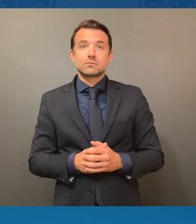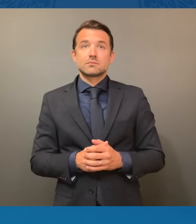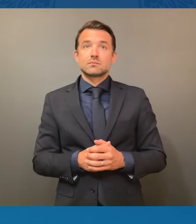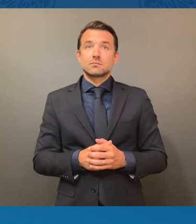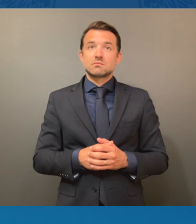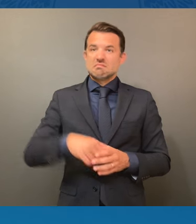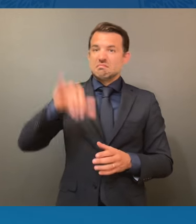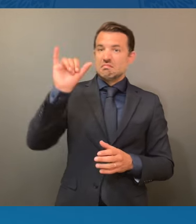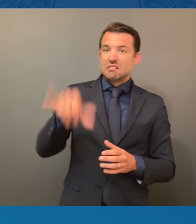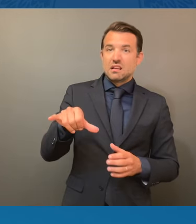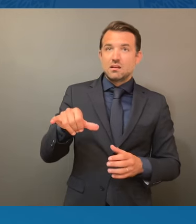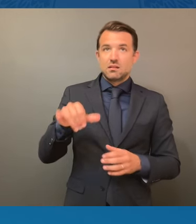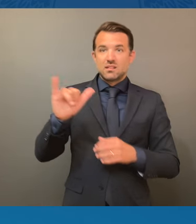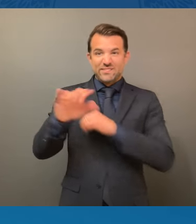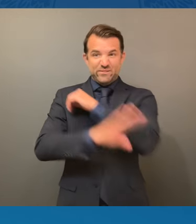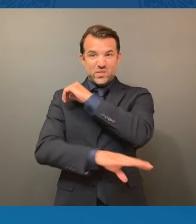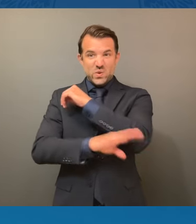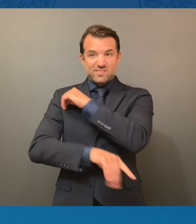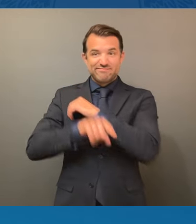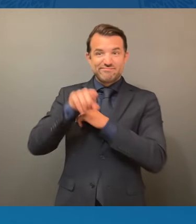fall.